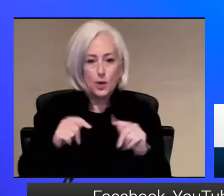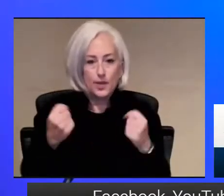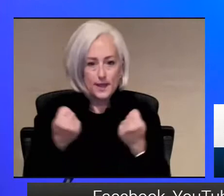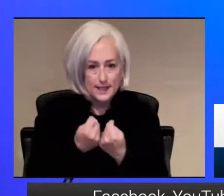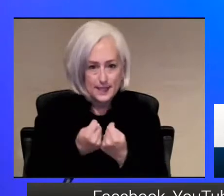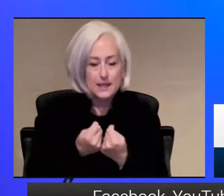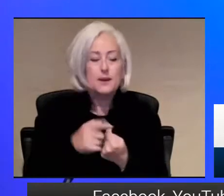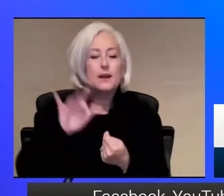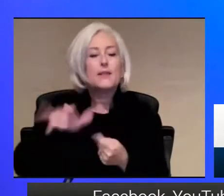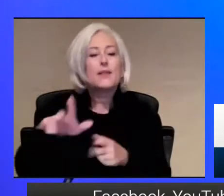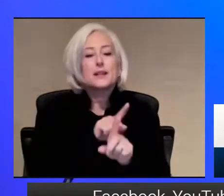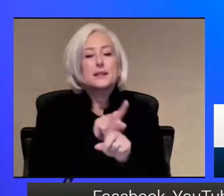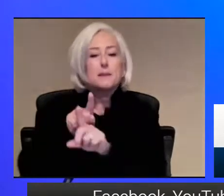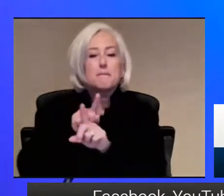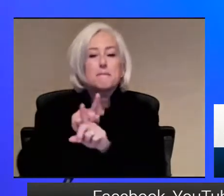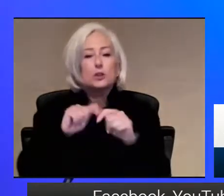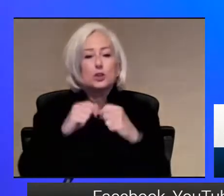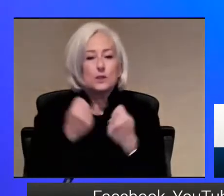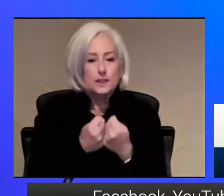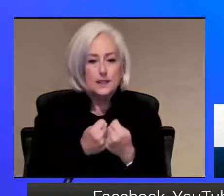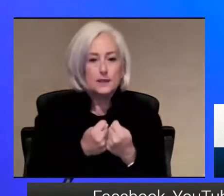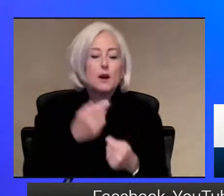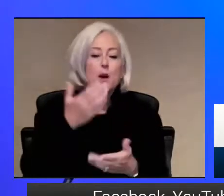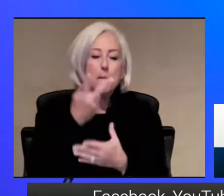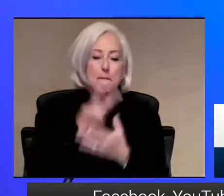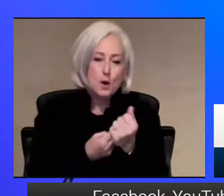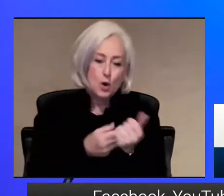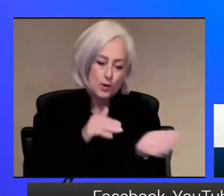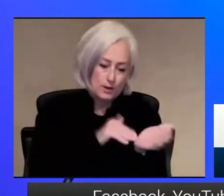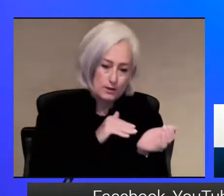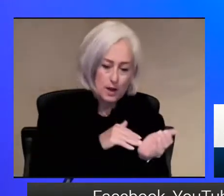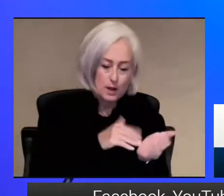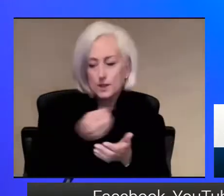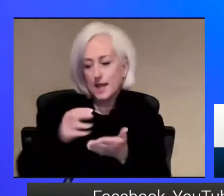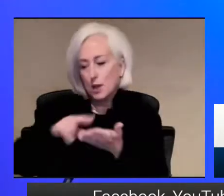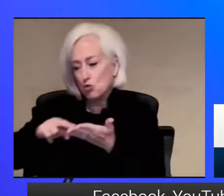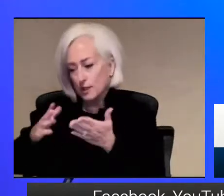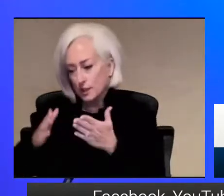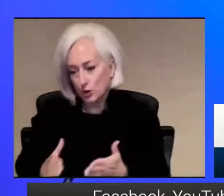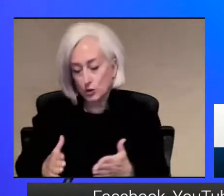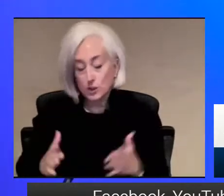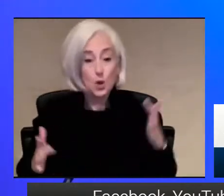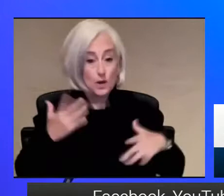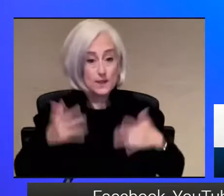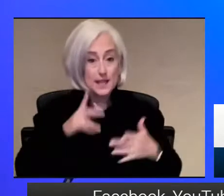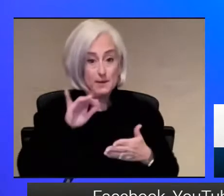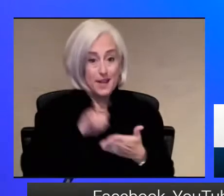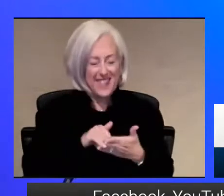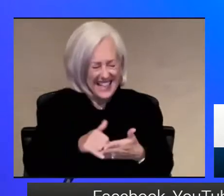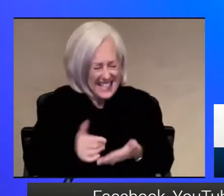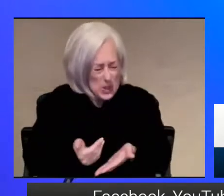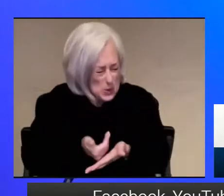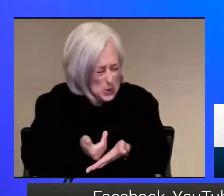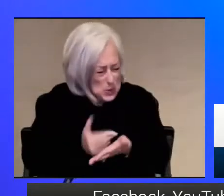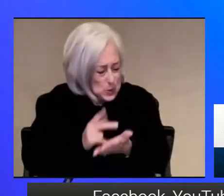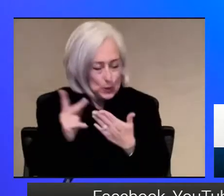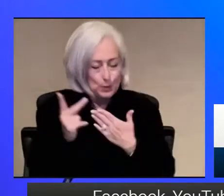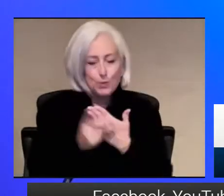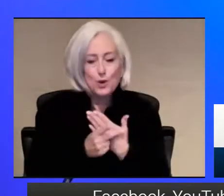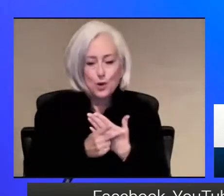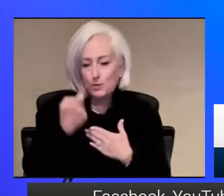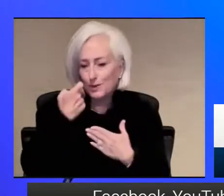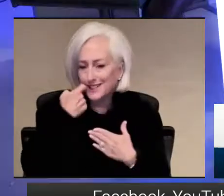that is going to be physicians and researchers. And so we're excited about that, but it's still in its infancy. Yeah. So we just started that